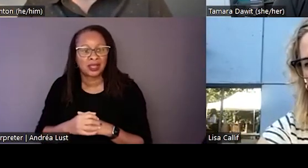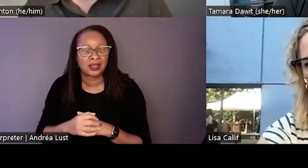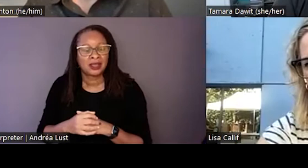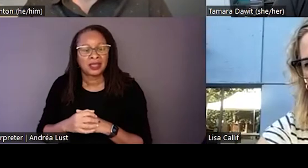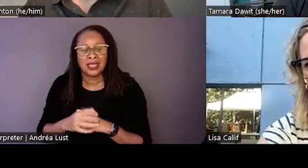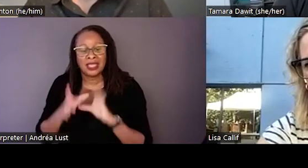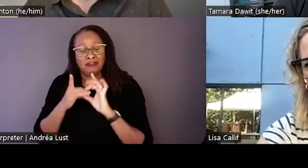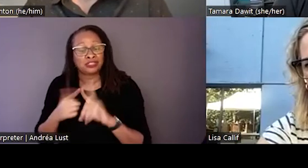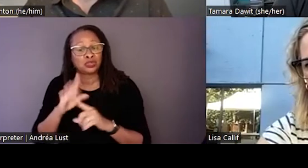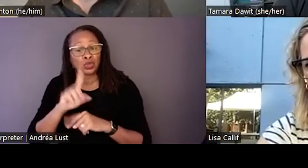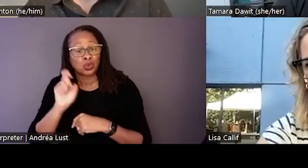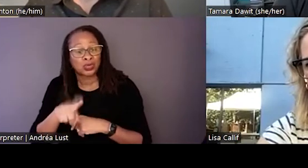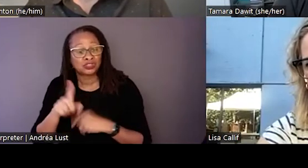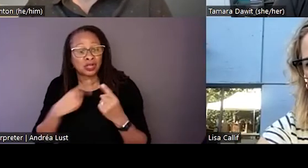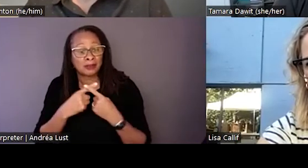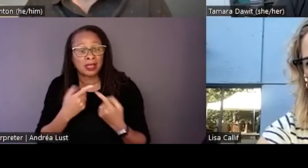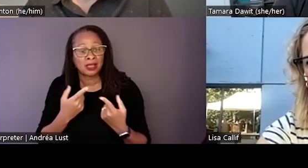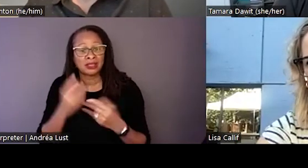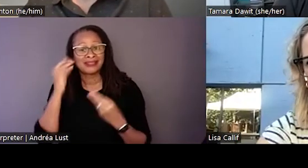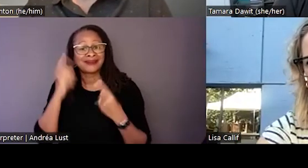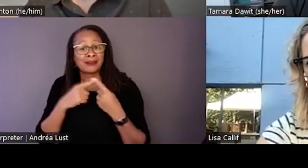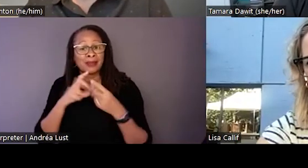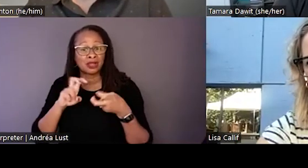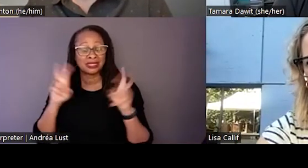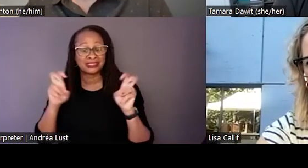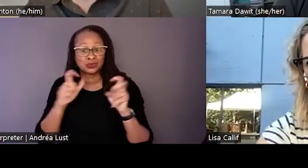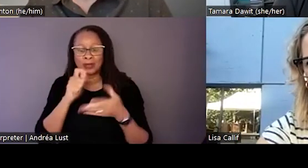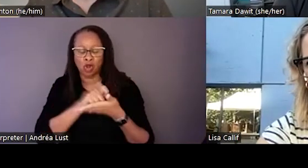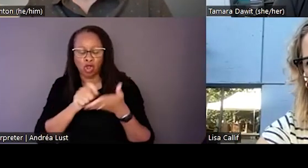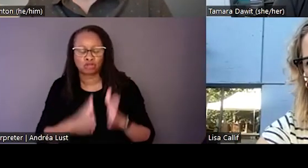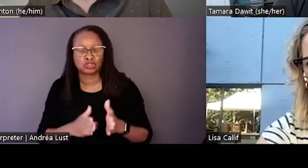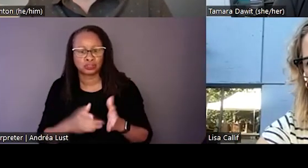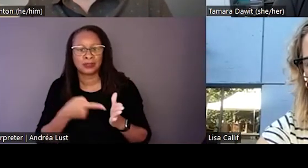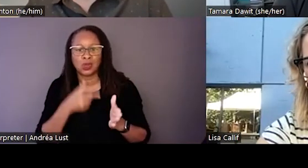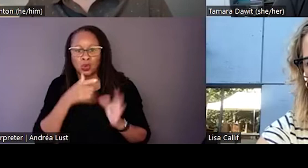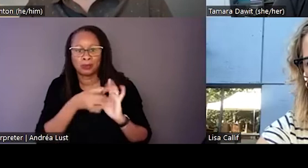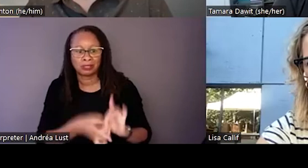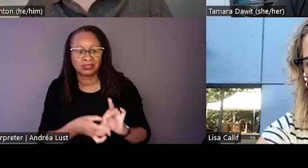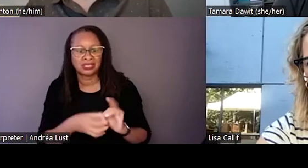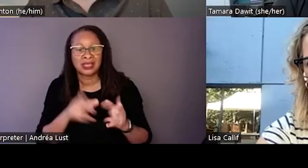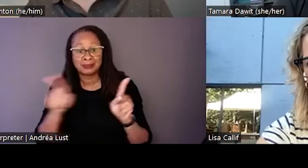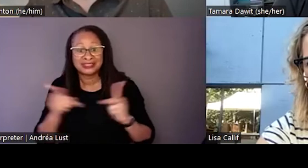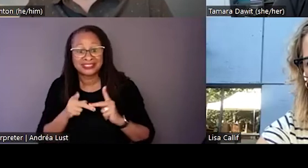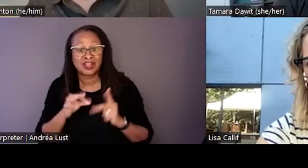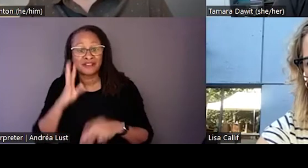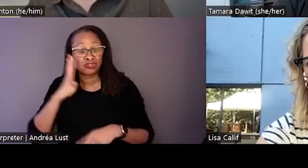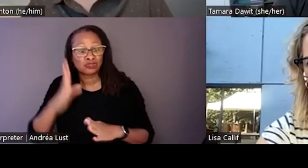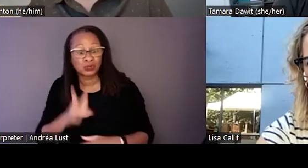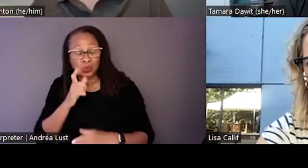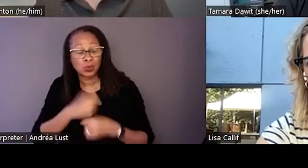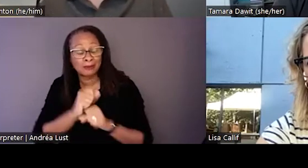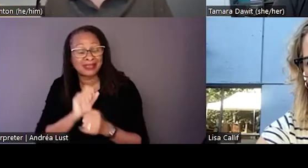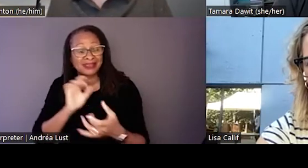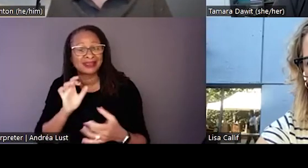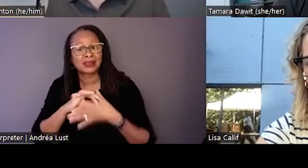relates to your question about thinking about issues of authorship, of the positionality of the creators who are making